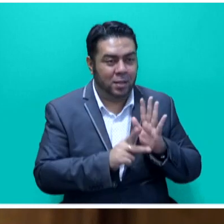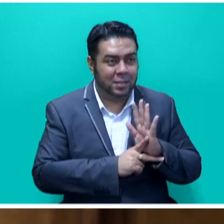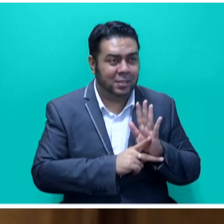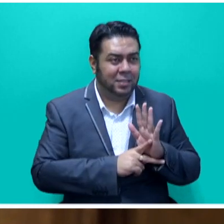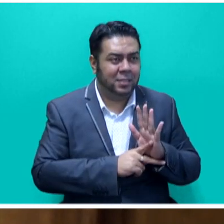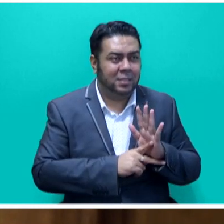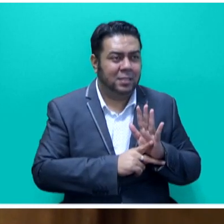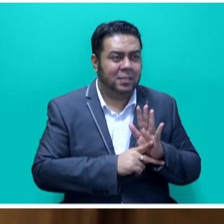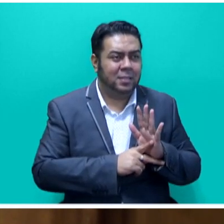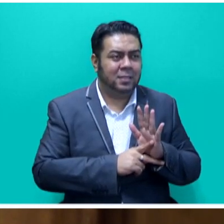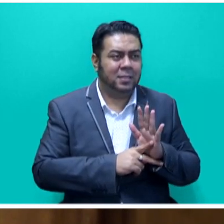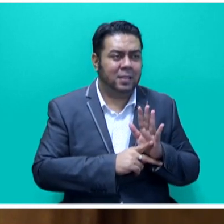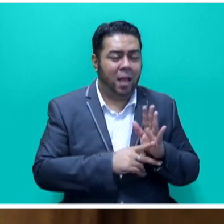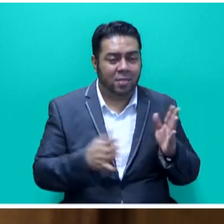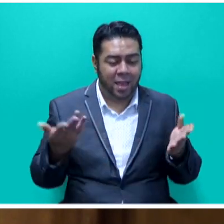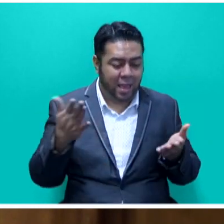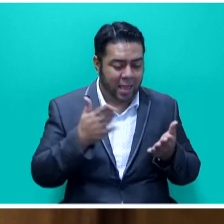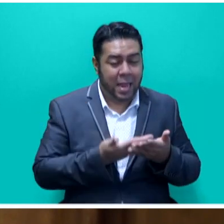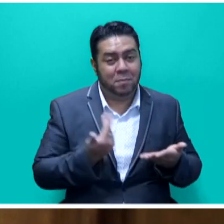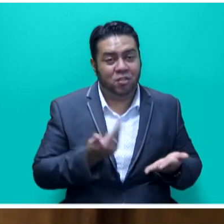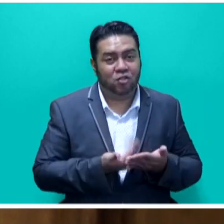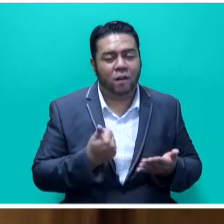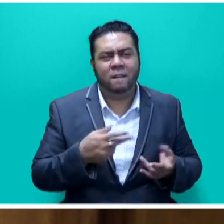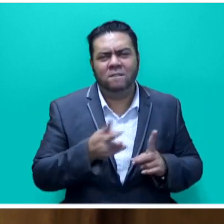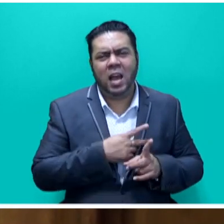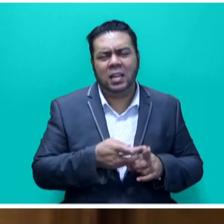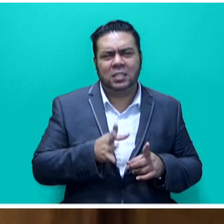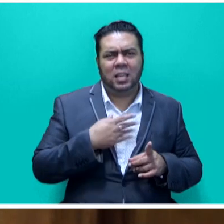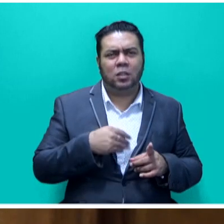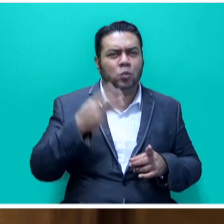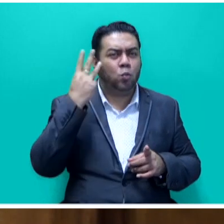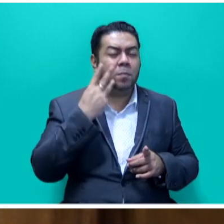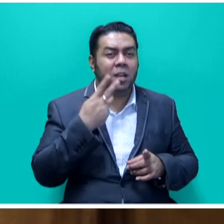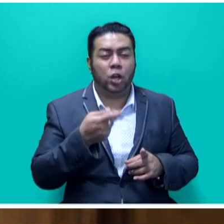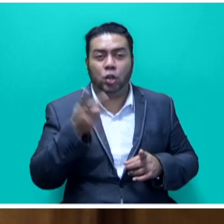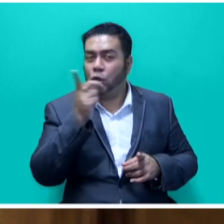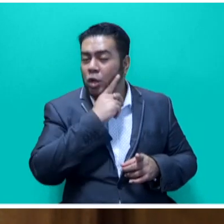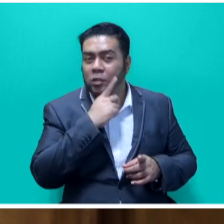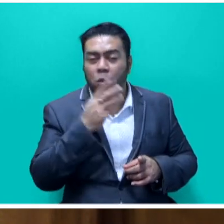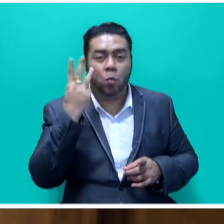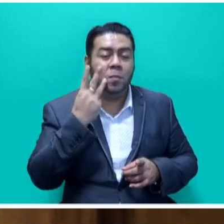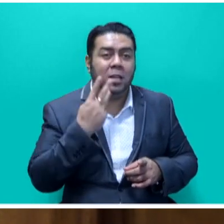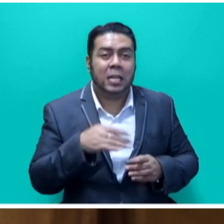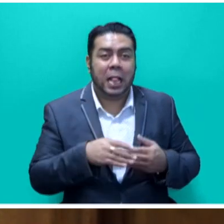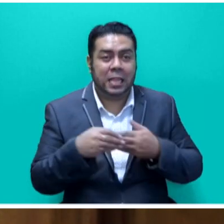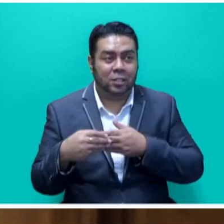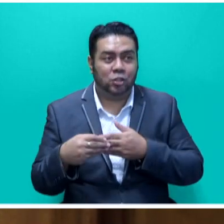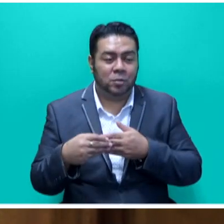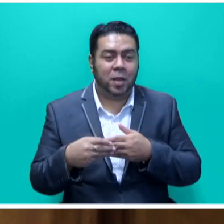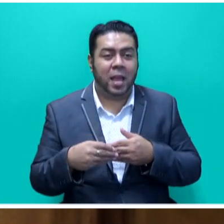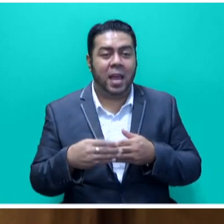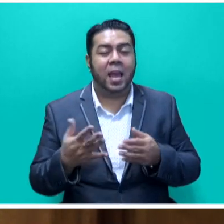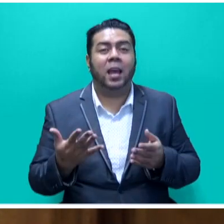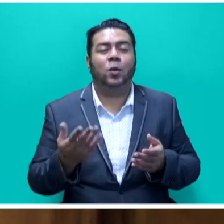around elimination of violence against women and girls, women in leadership, women's economic empowerment, gender and climate action, and women's